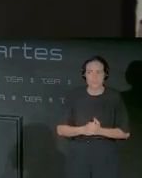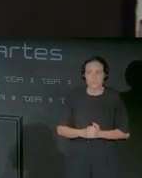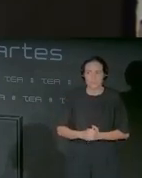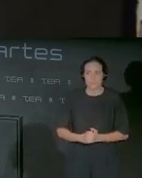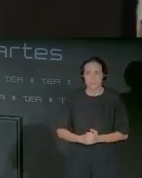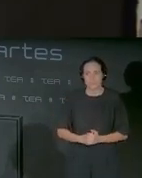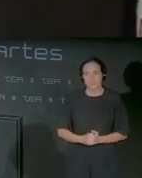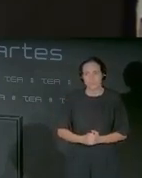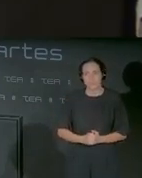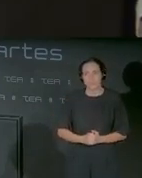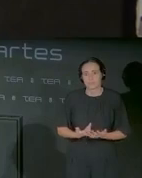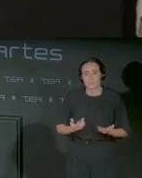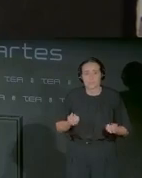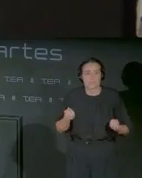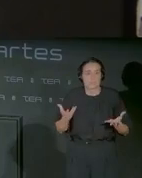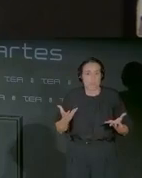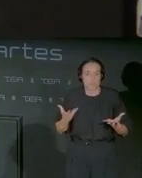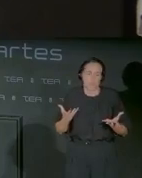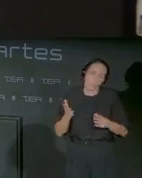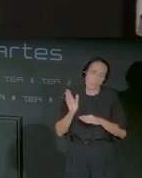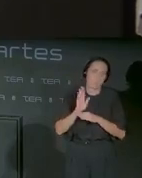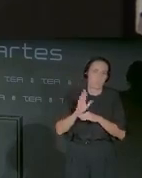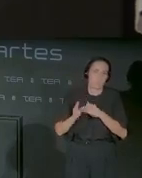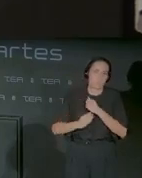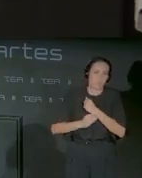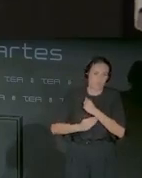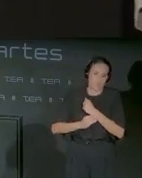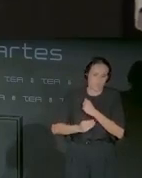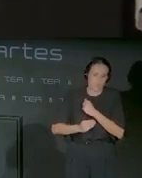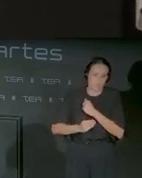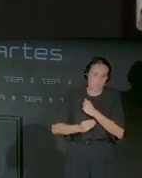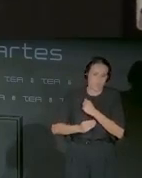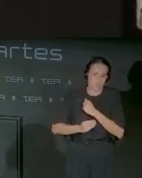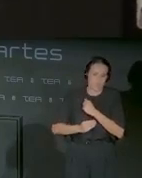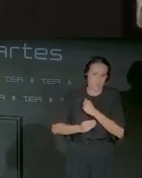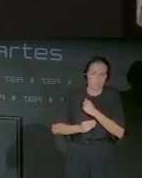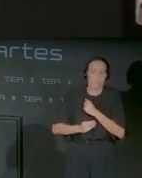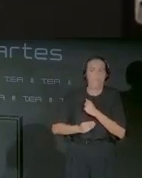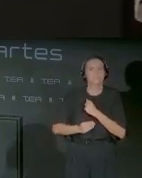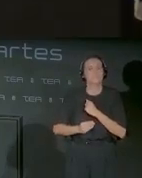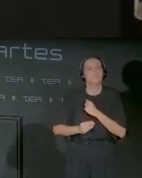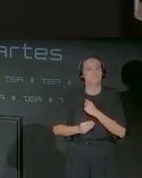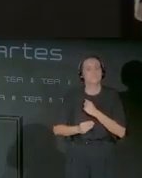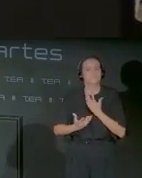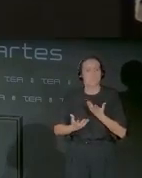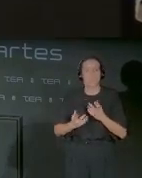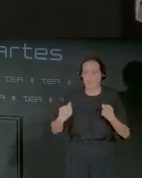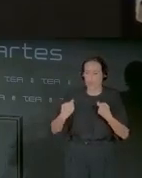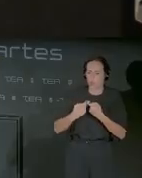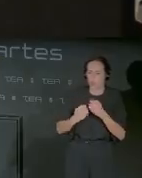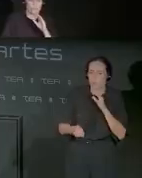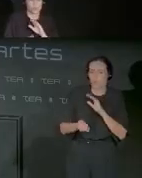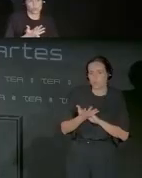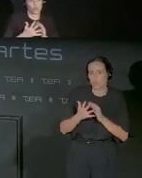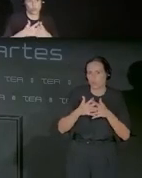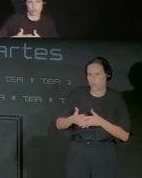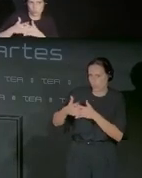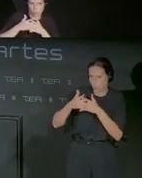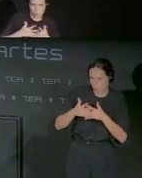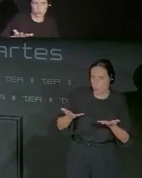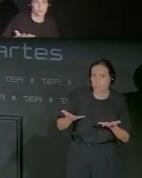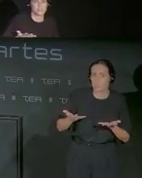you know, work to perform. And we want this kind of approach for video games, European video games, to perform in the world. I